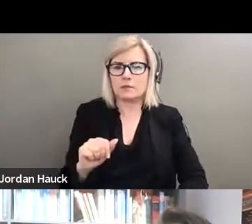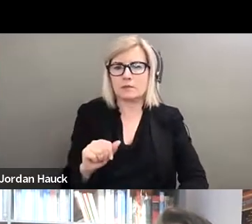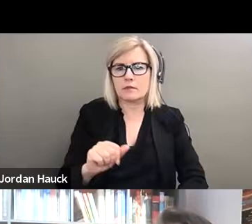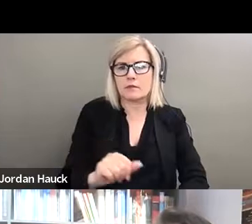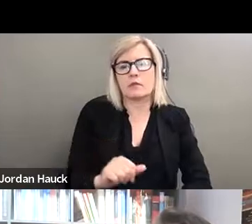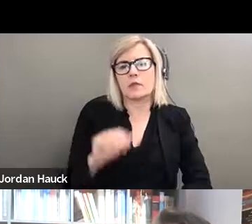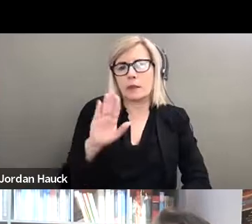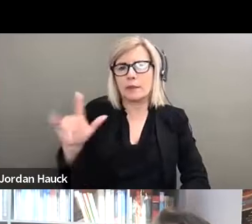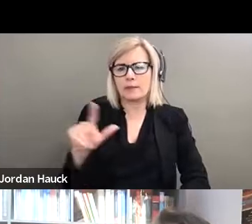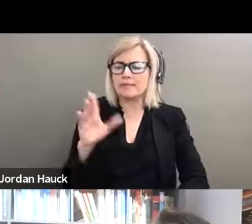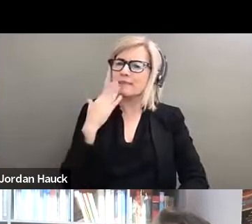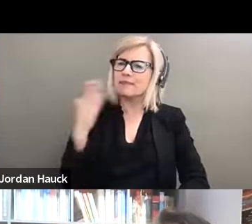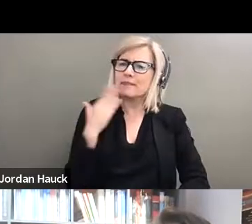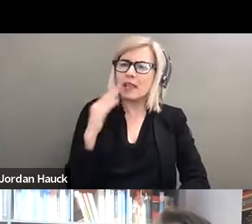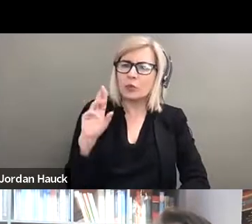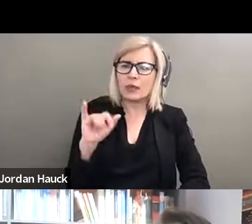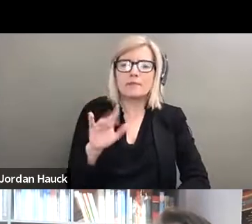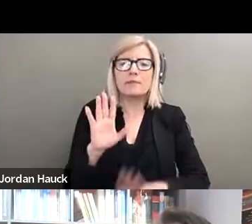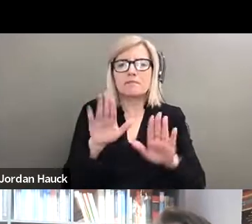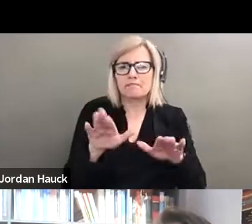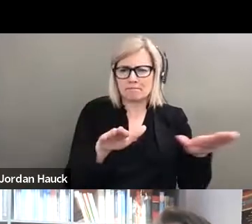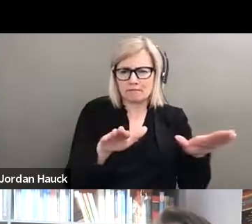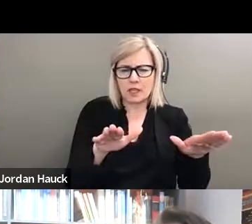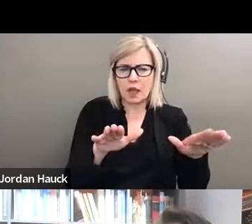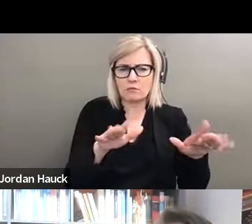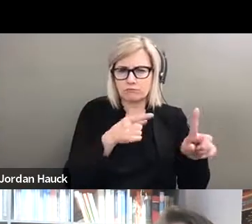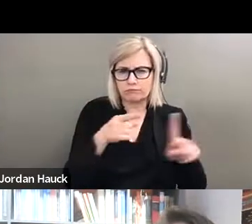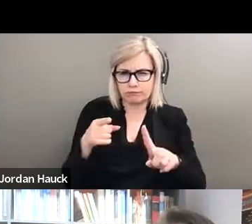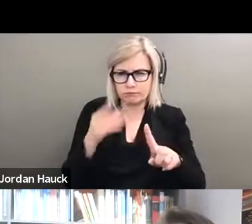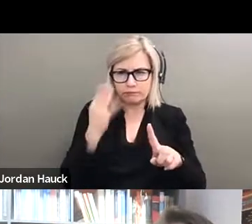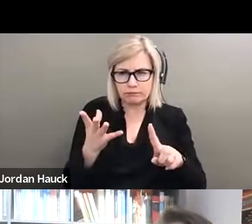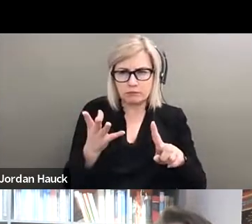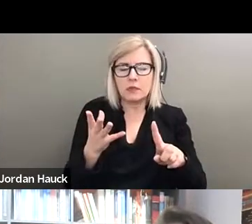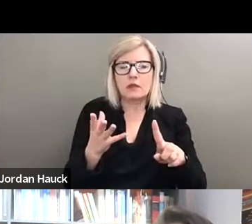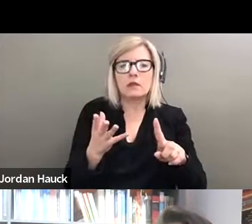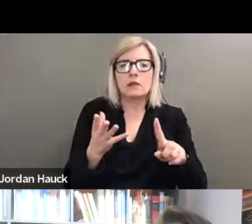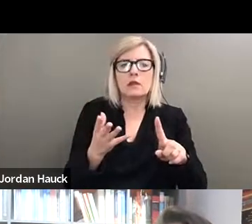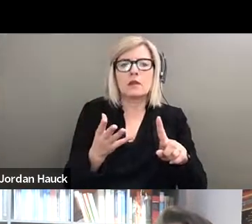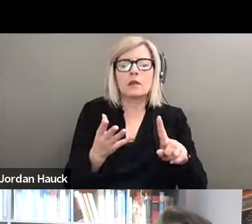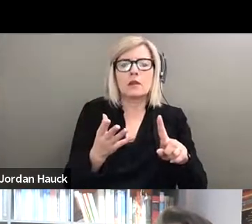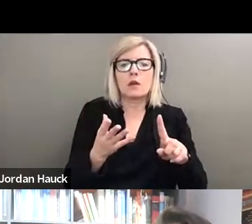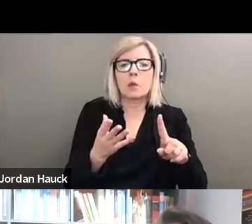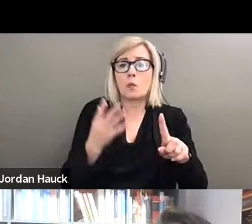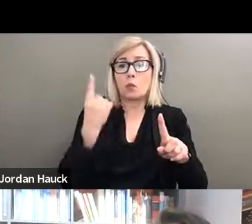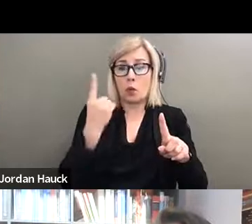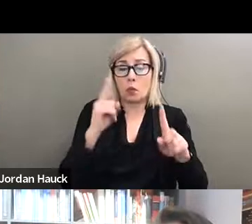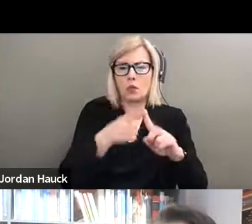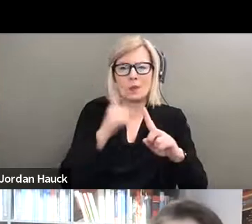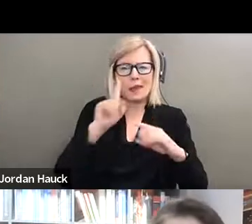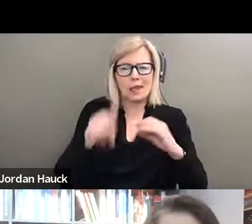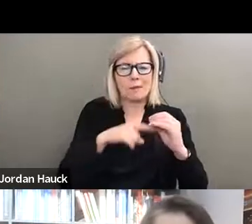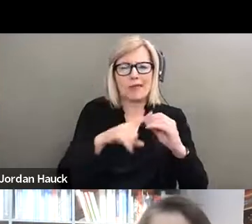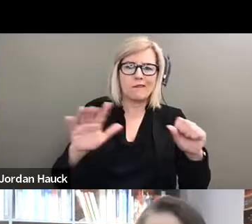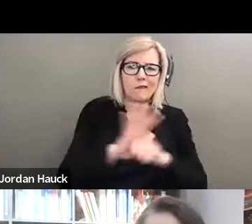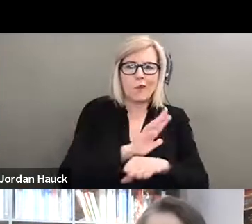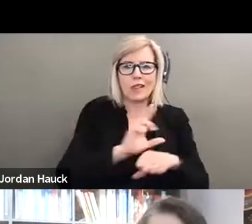Brady, just a few things to point out on this budget for people, and that kind of gets to your question too, is one is when you think about the fully